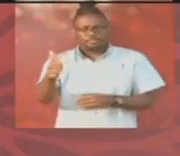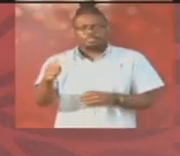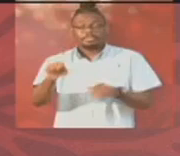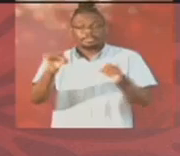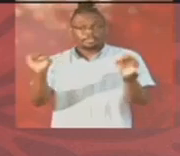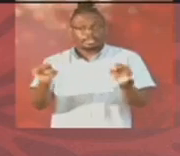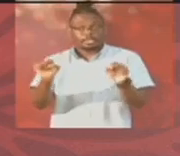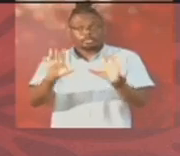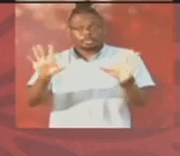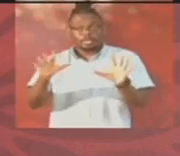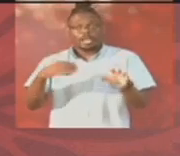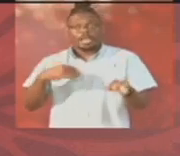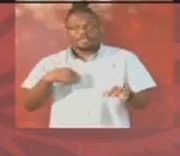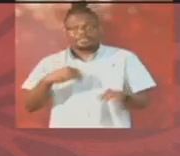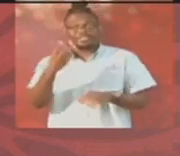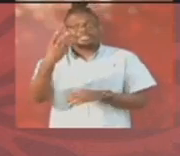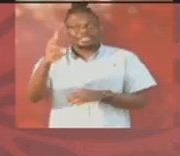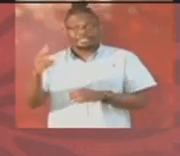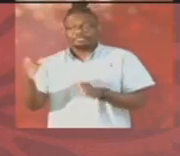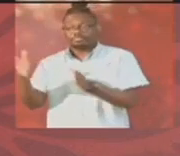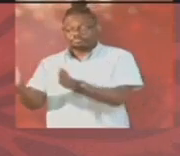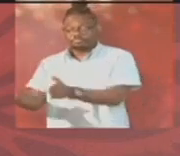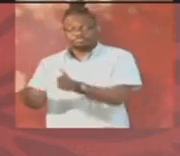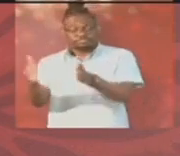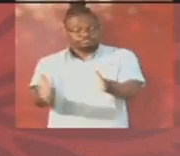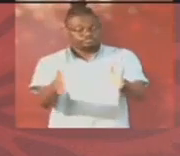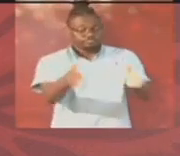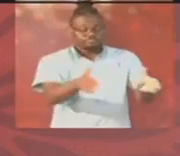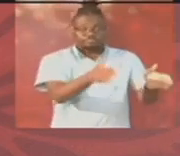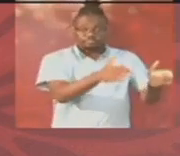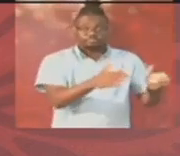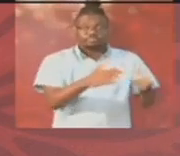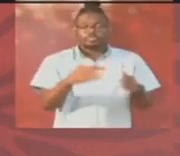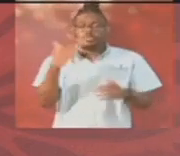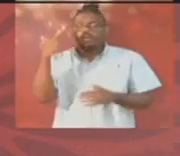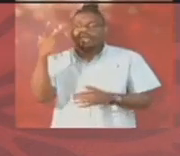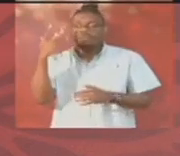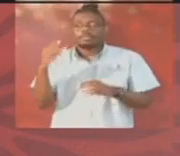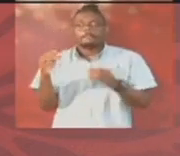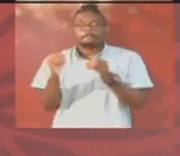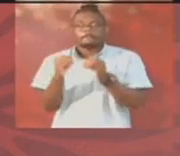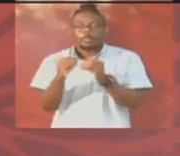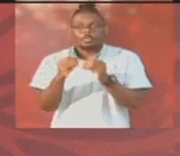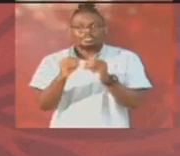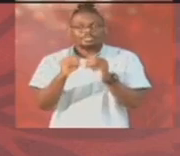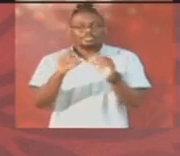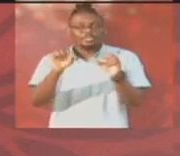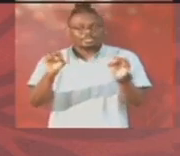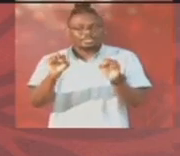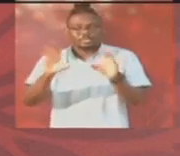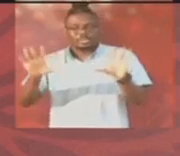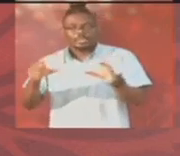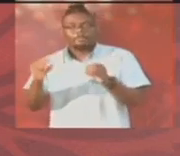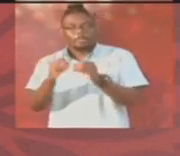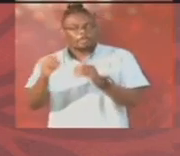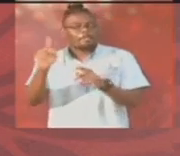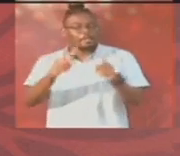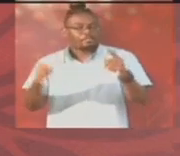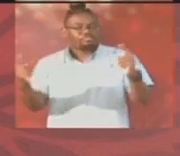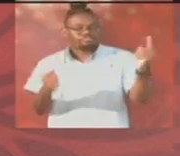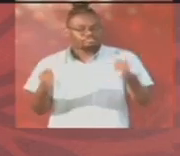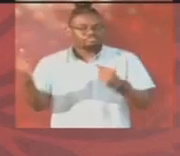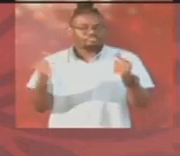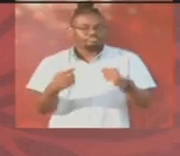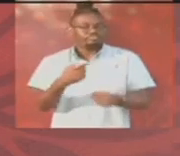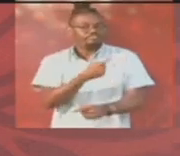vaccination stations. The increase in the stations would have obviously allowed us to vaccinate more persons concurrently,